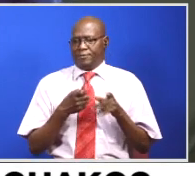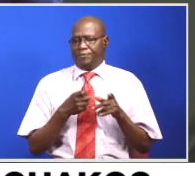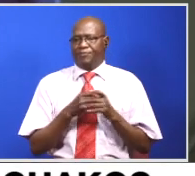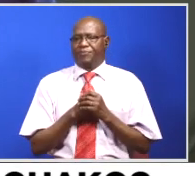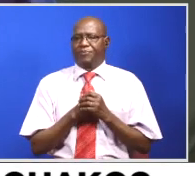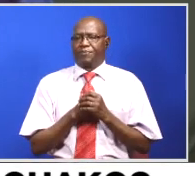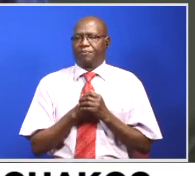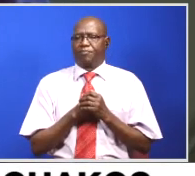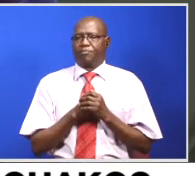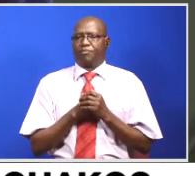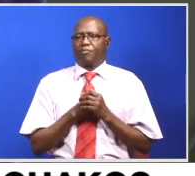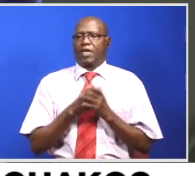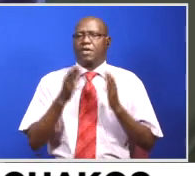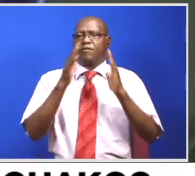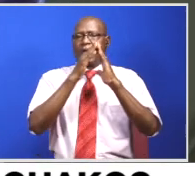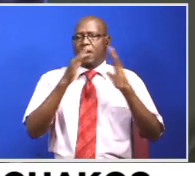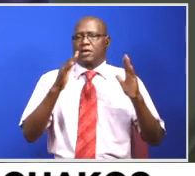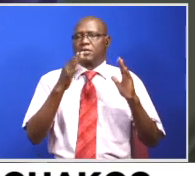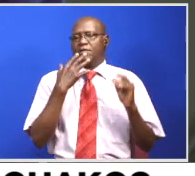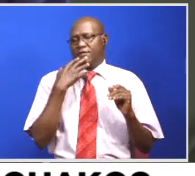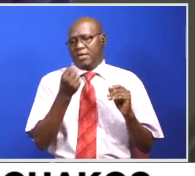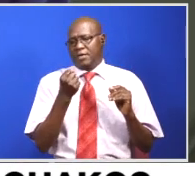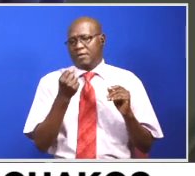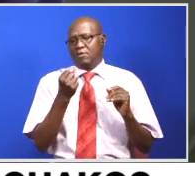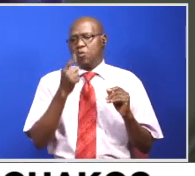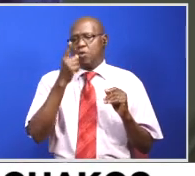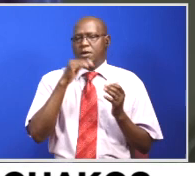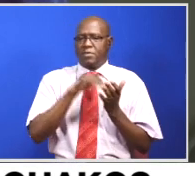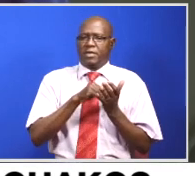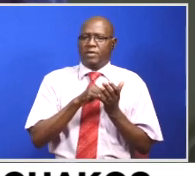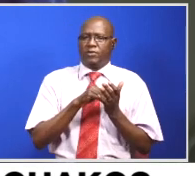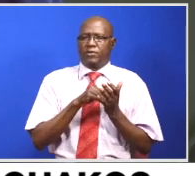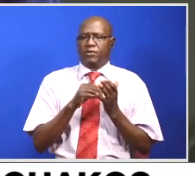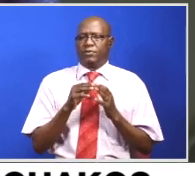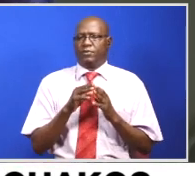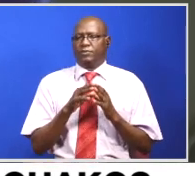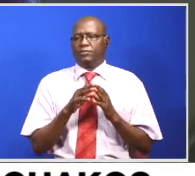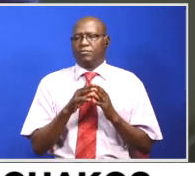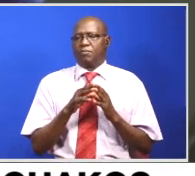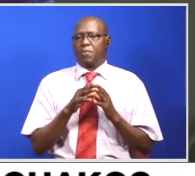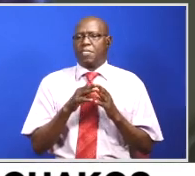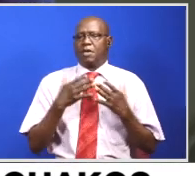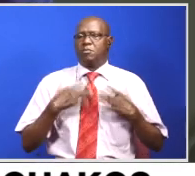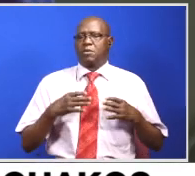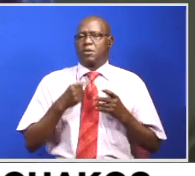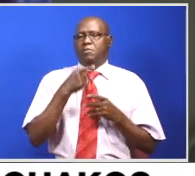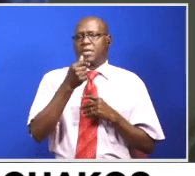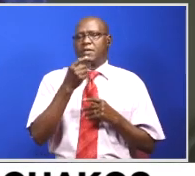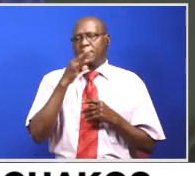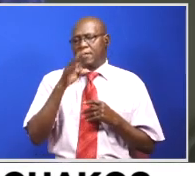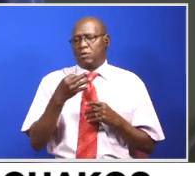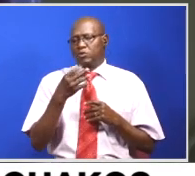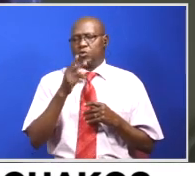Hata tukipata nyumba za 500, 1 million, mtu analipa 3,000